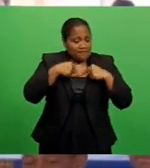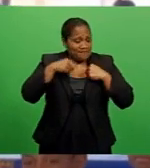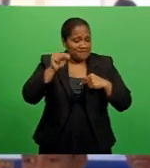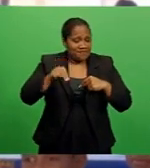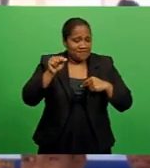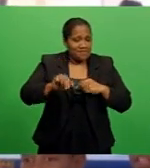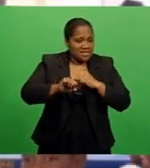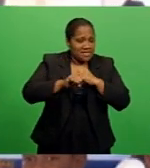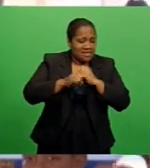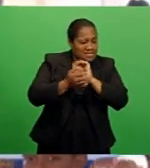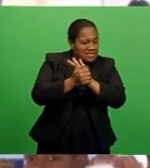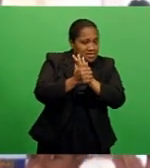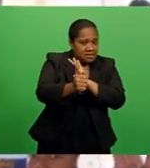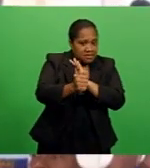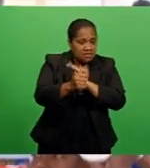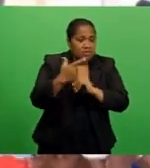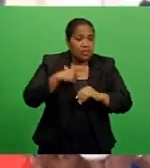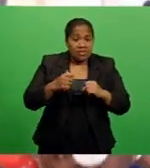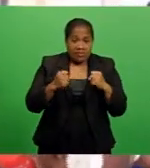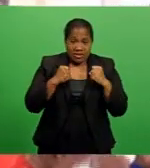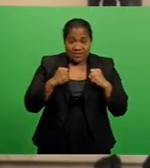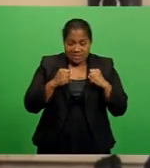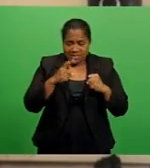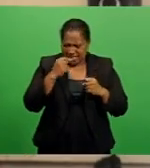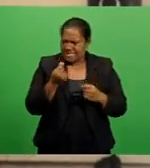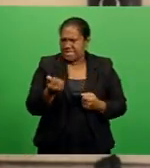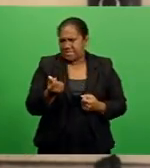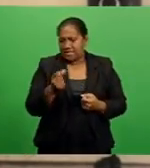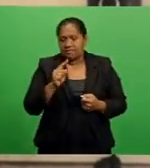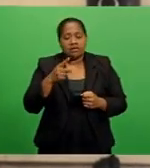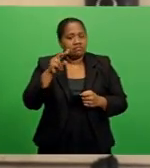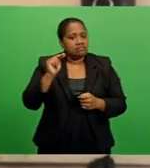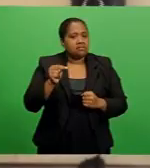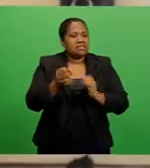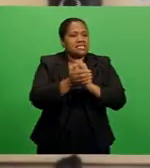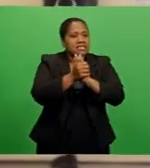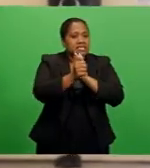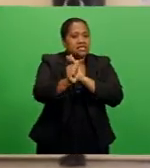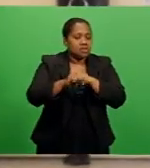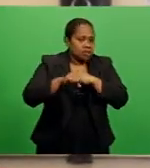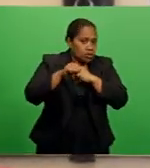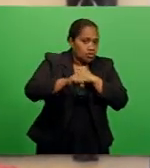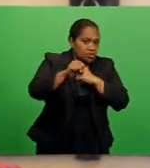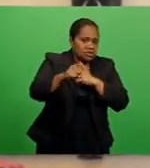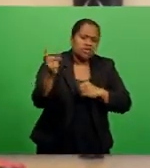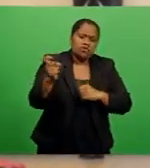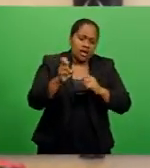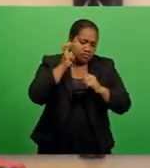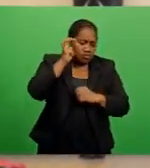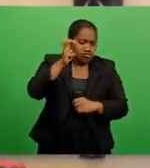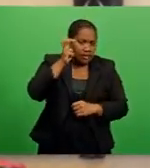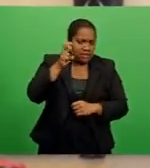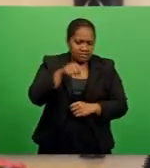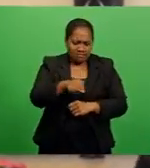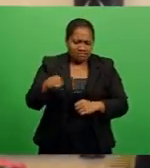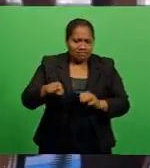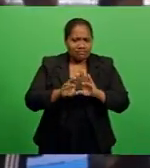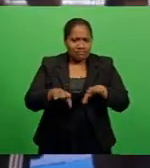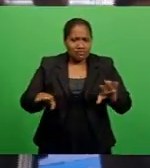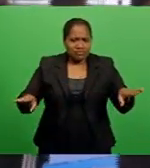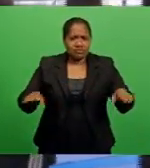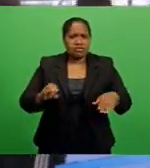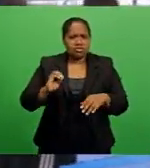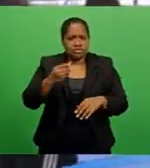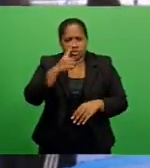fitness, it's easy to touch upon the fitness, but we need skills. We need skilled coaches to come and train these guys in order